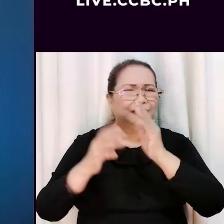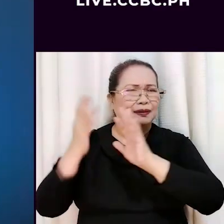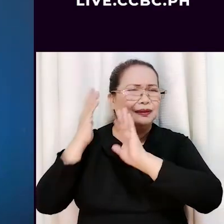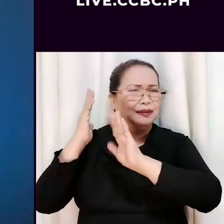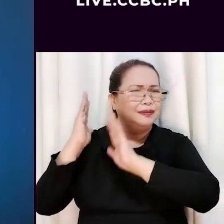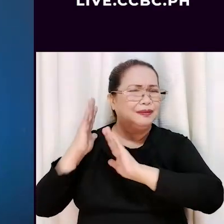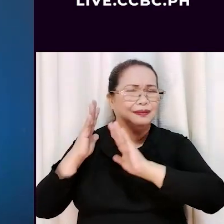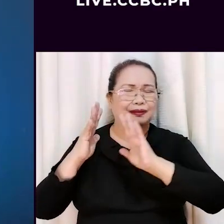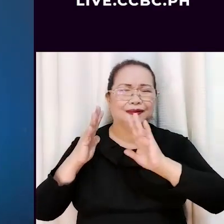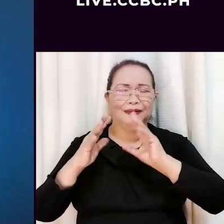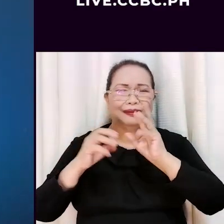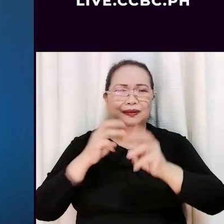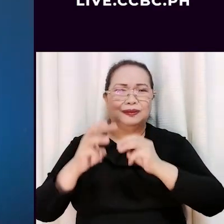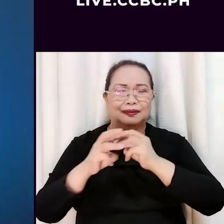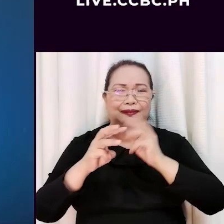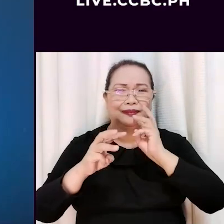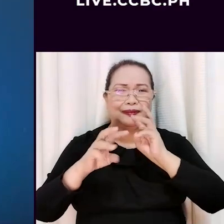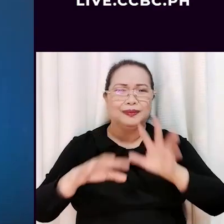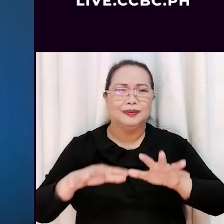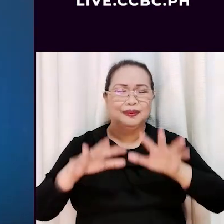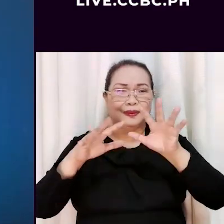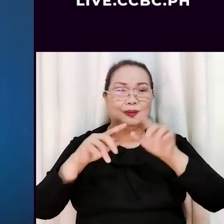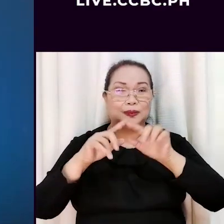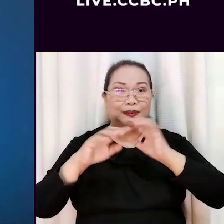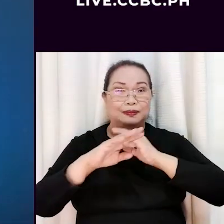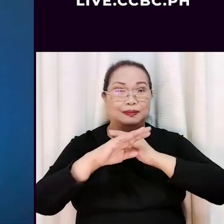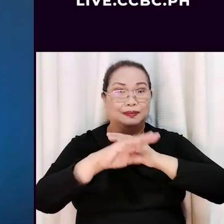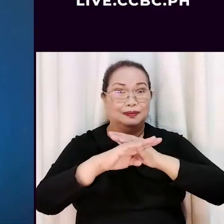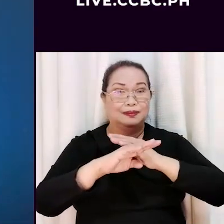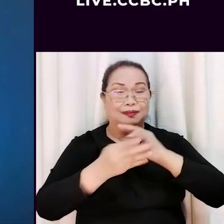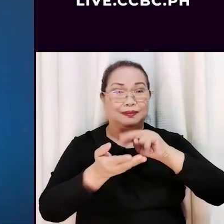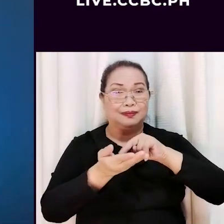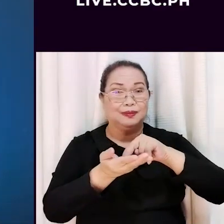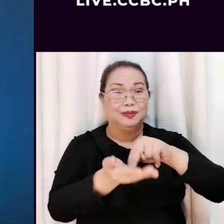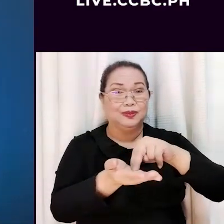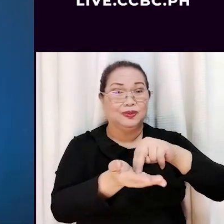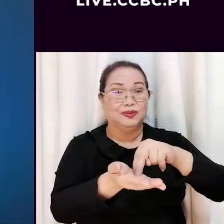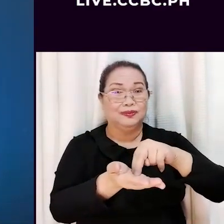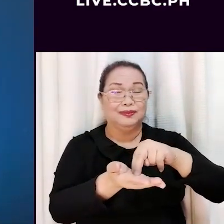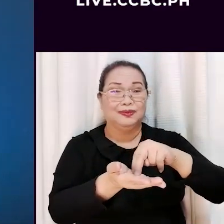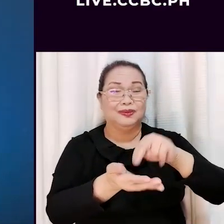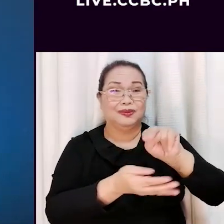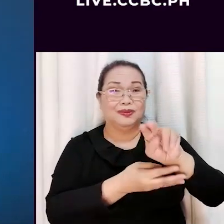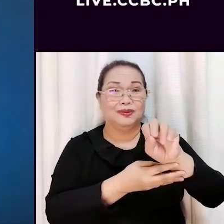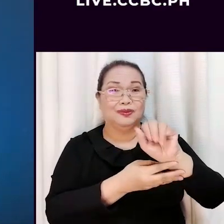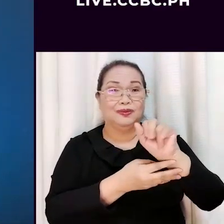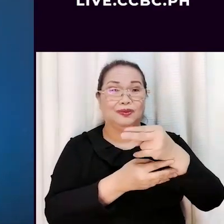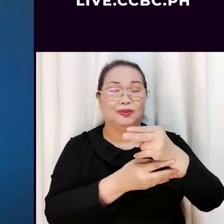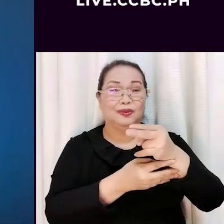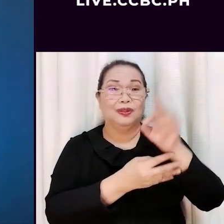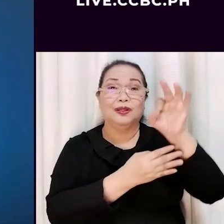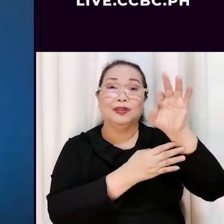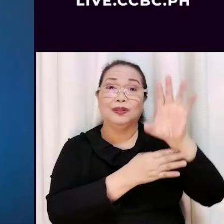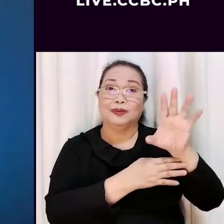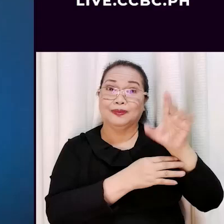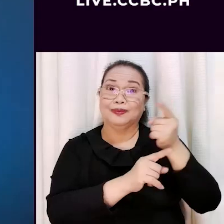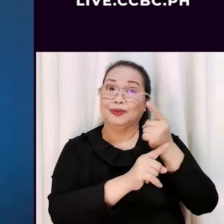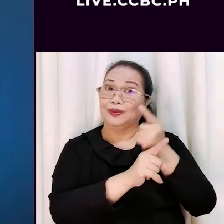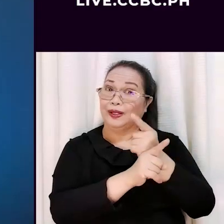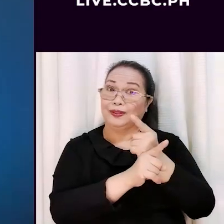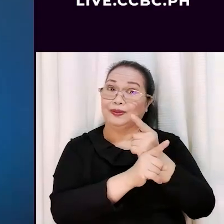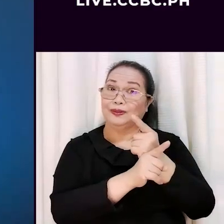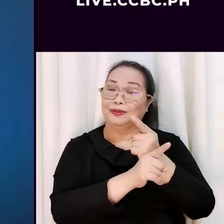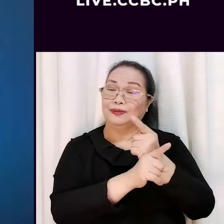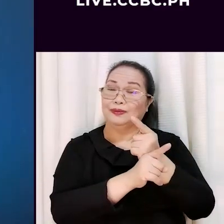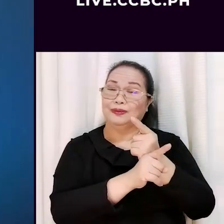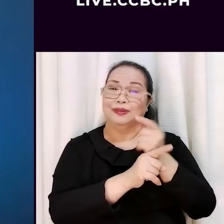on its ungodly people, but protected Noah, here it is, a preacher of righteousness,